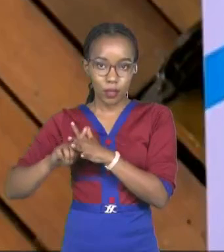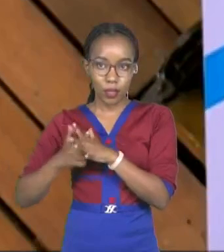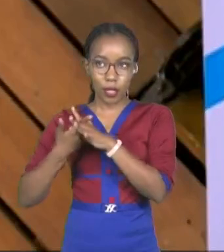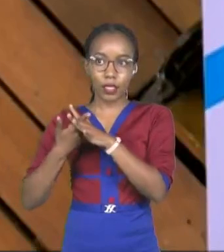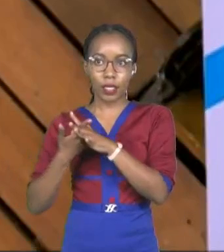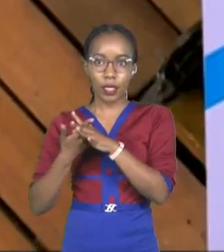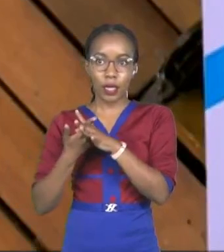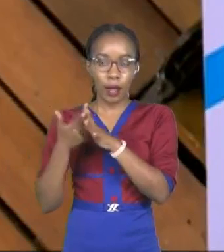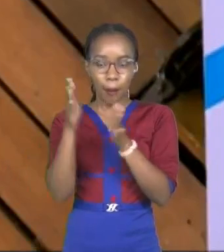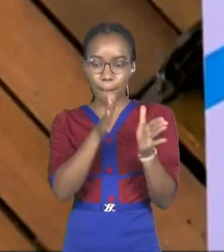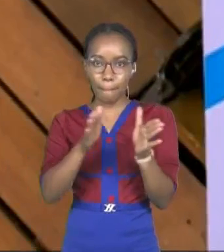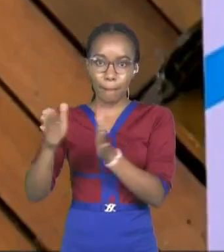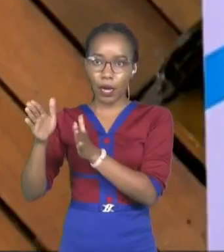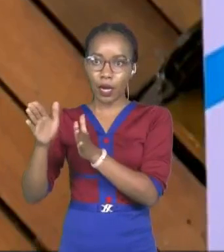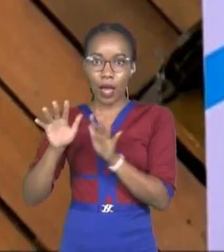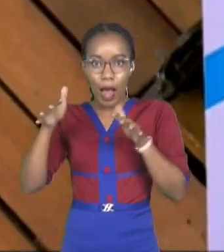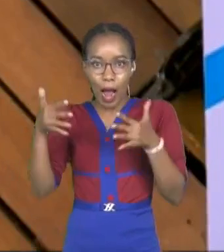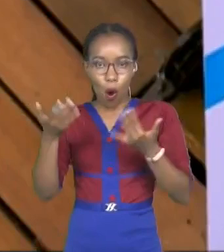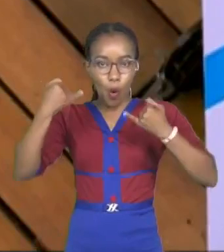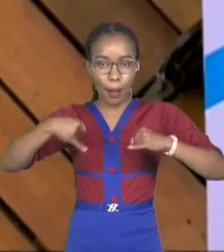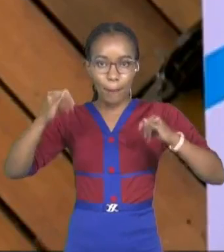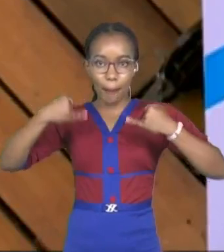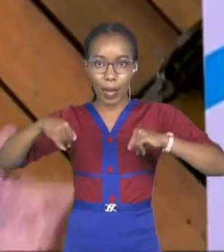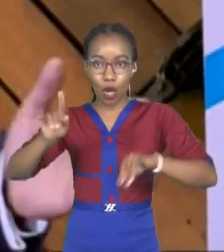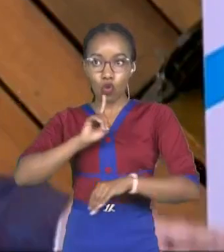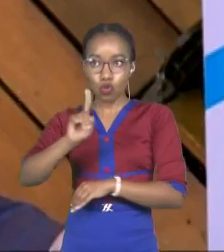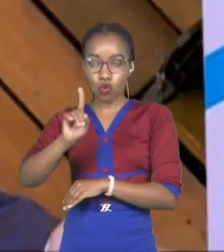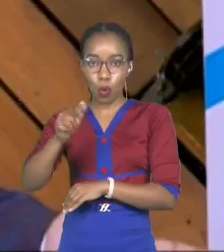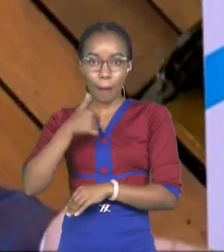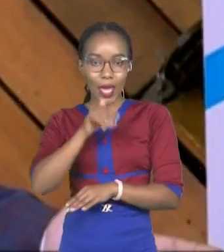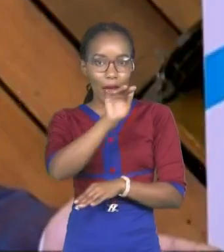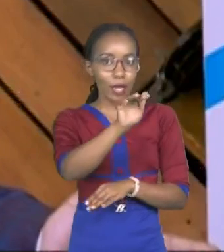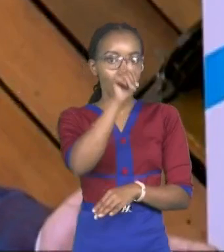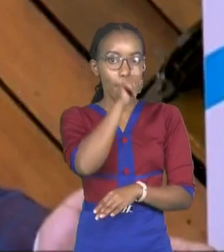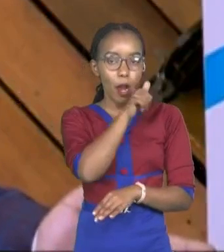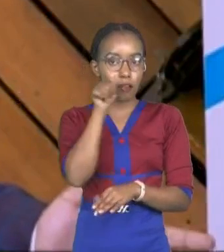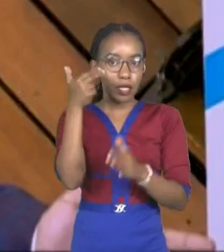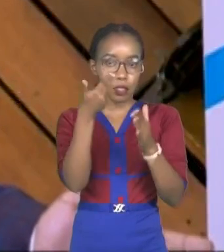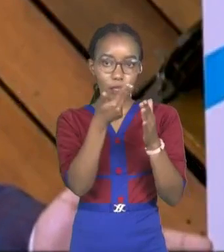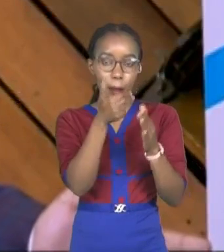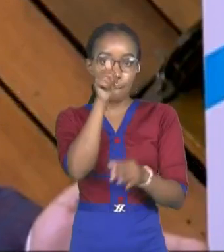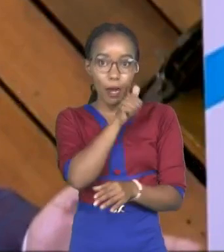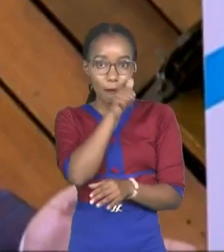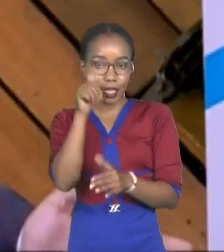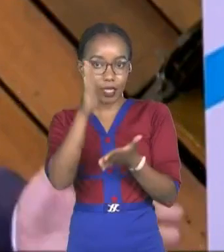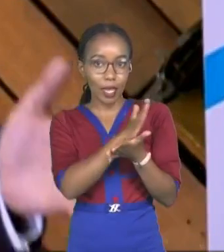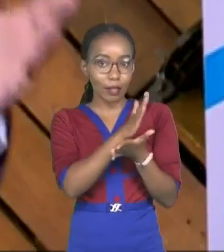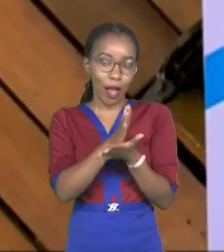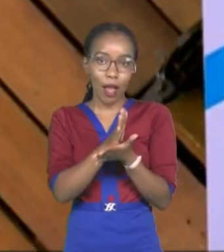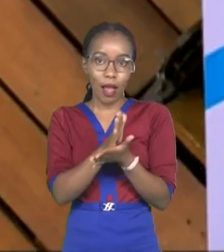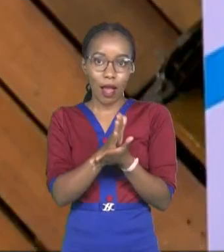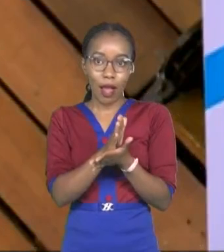that strategy. How are we going to implement? So I'll call the private sector, and I know you have been consulted extensively on this,